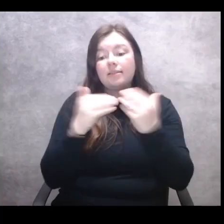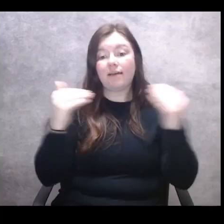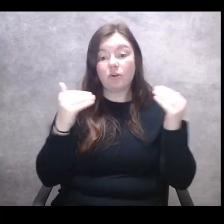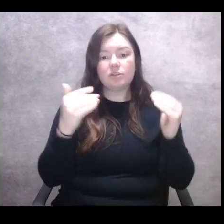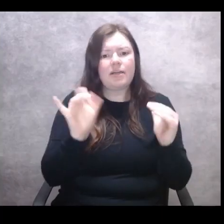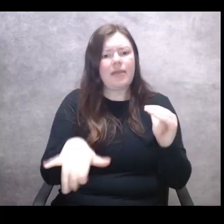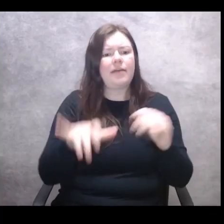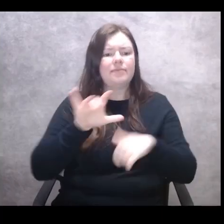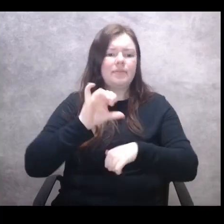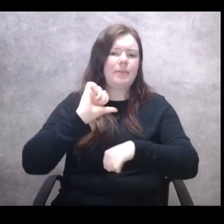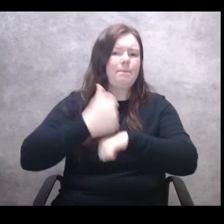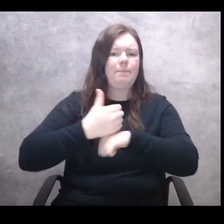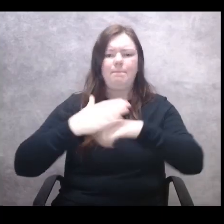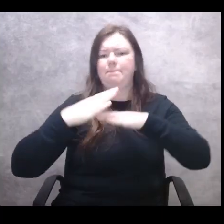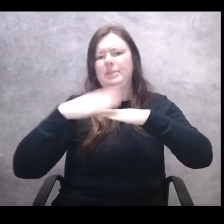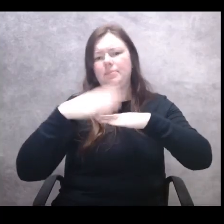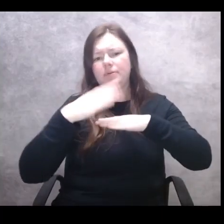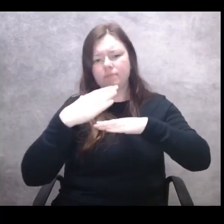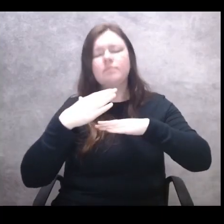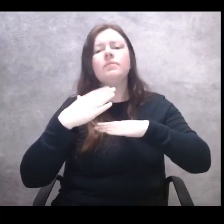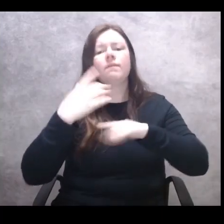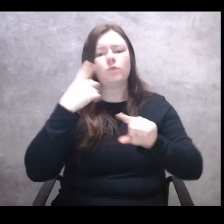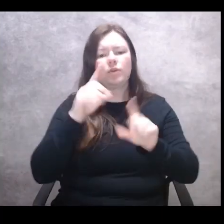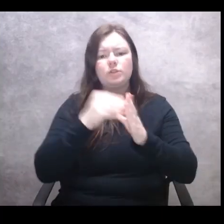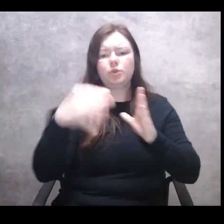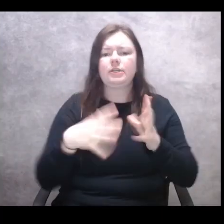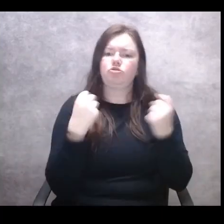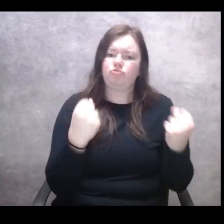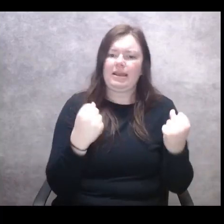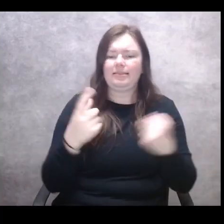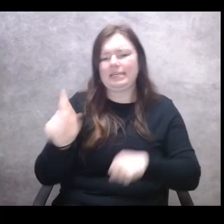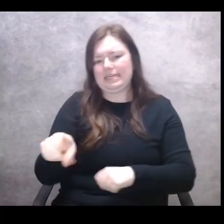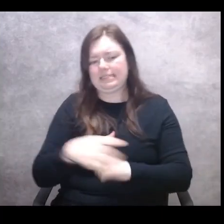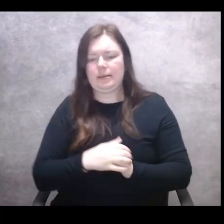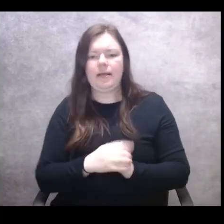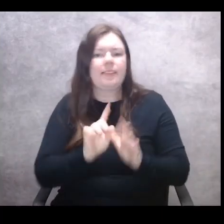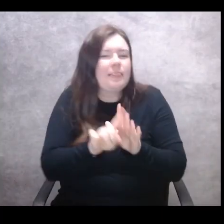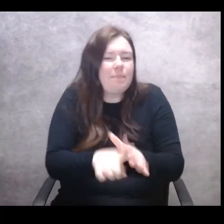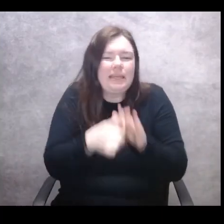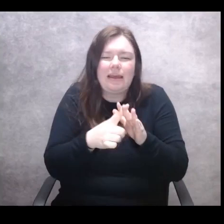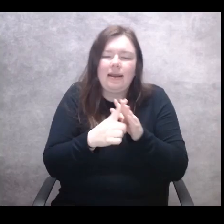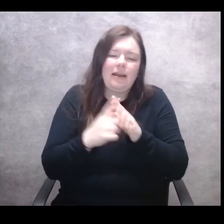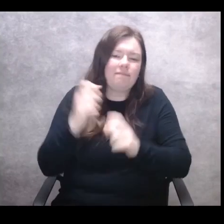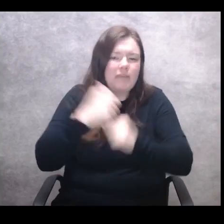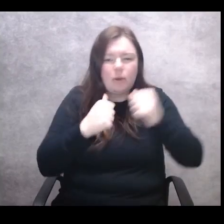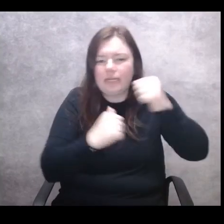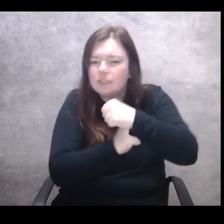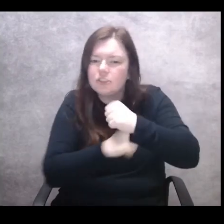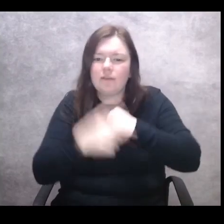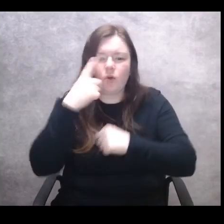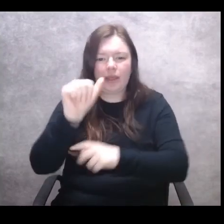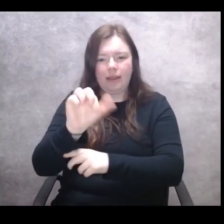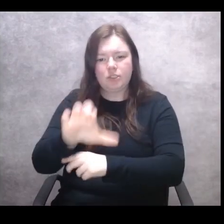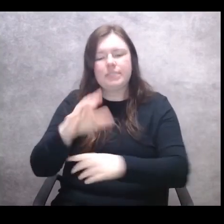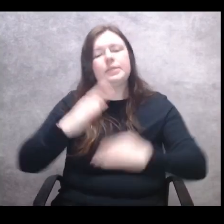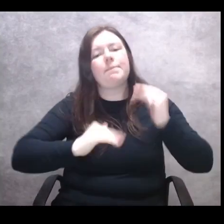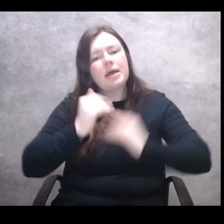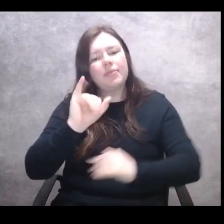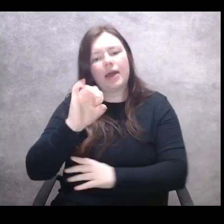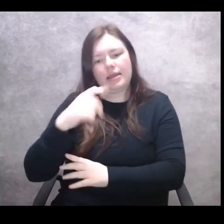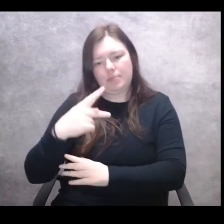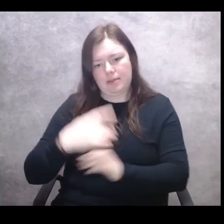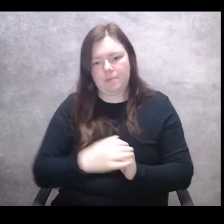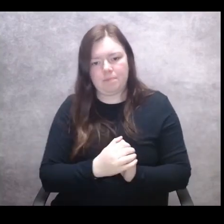The present levels are the baseline to the student's strengths and needs. They are the beginning foundations for the ARC to build